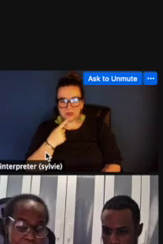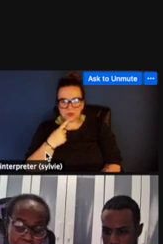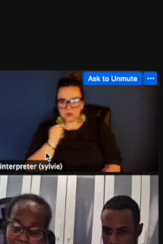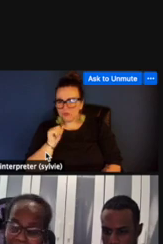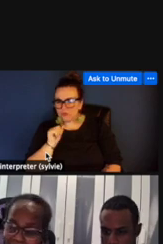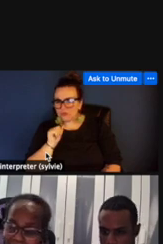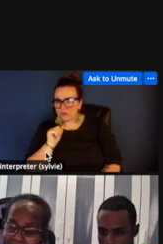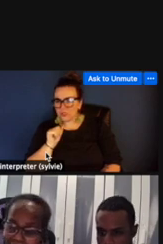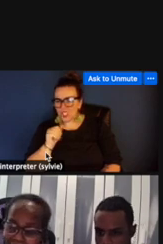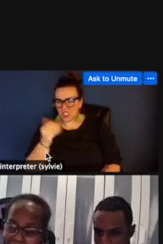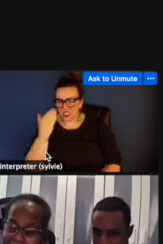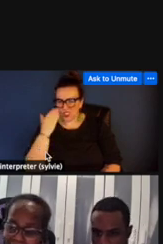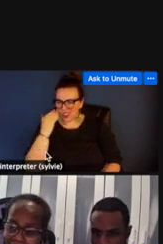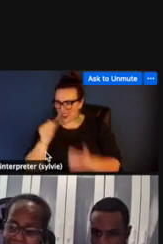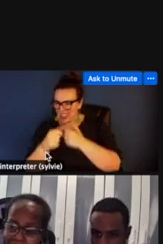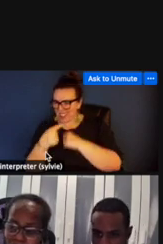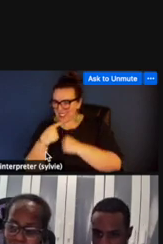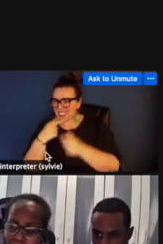Do you know which?